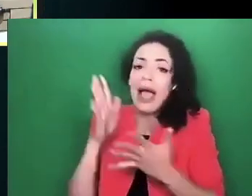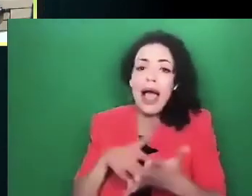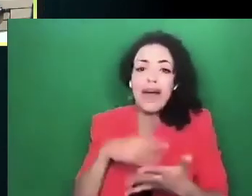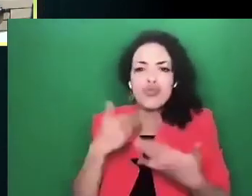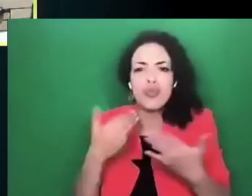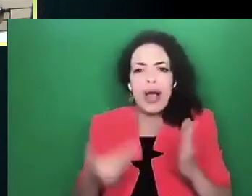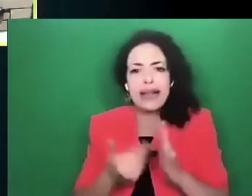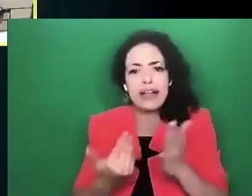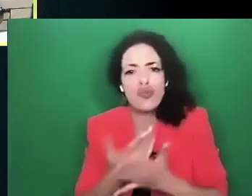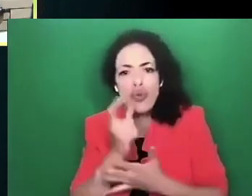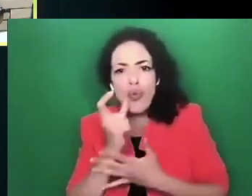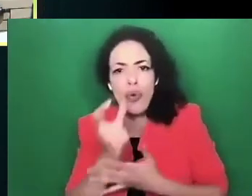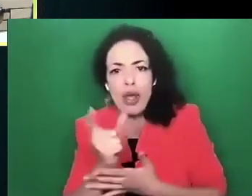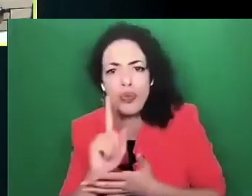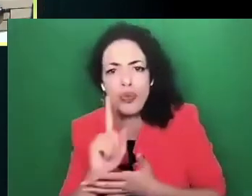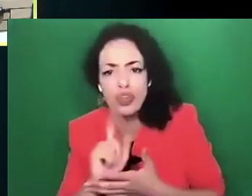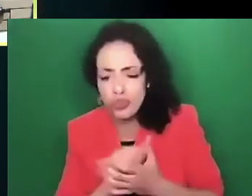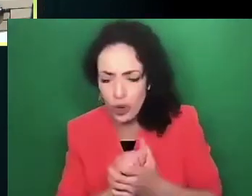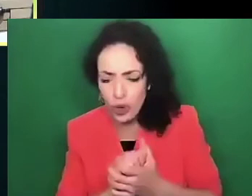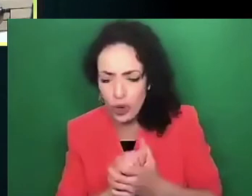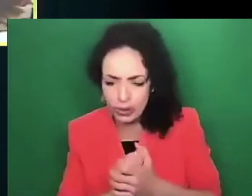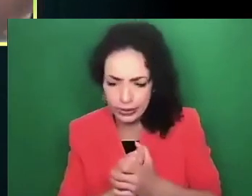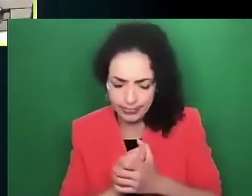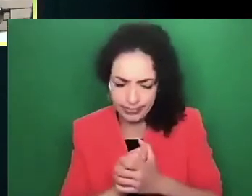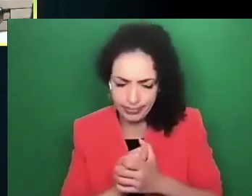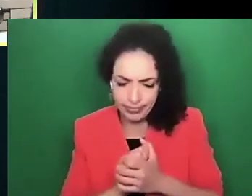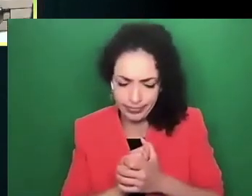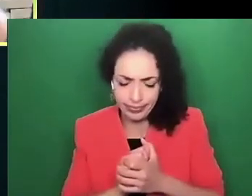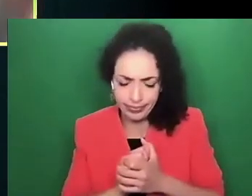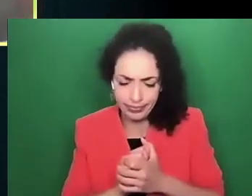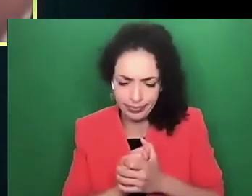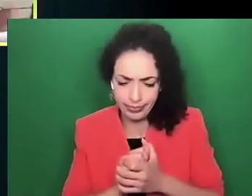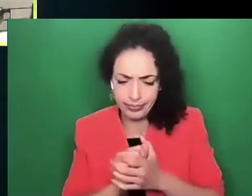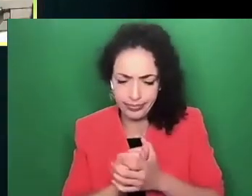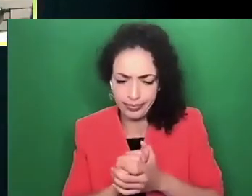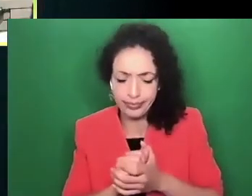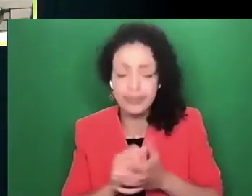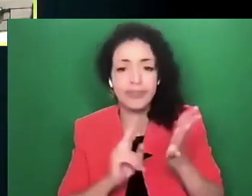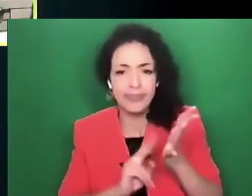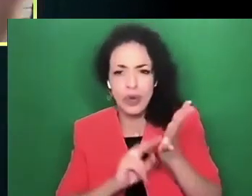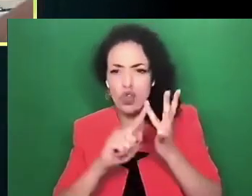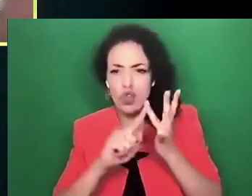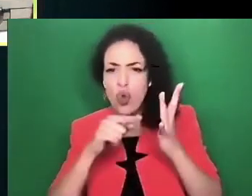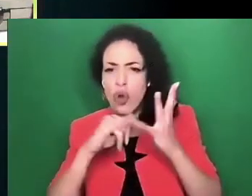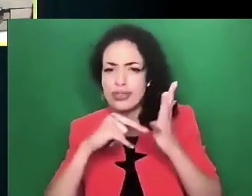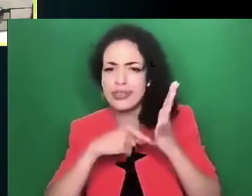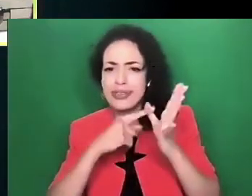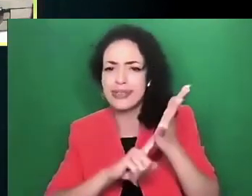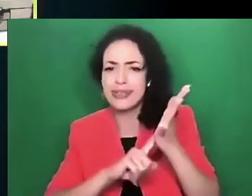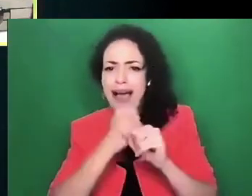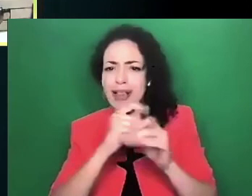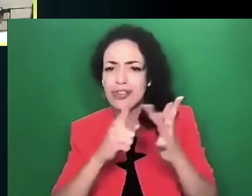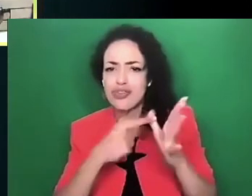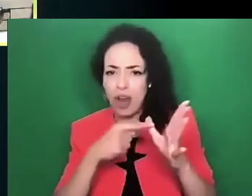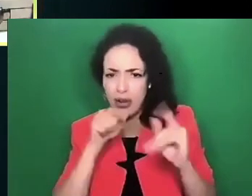you are in a place. Nostalgia has to do with you leaving a place or time ending and you wanting to go to that time. But what we